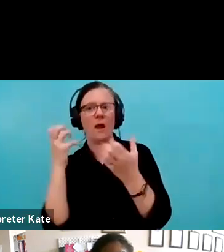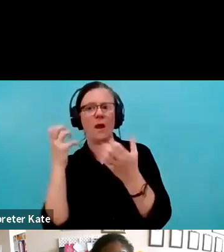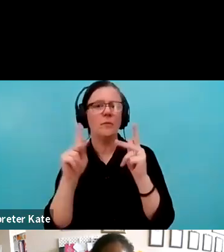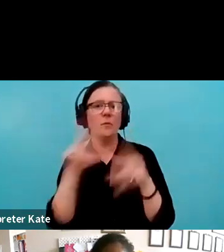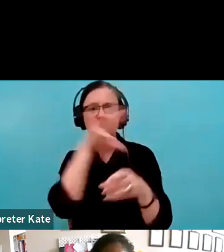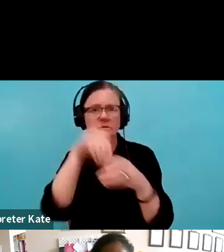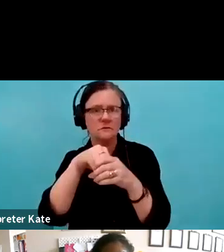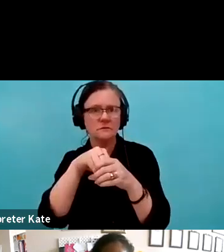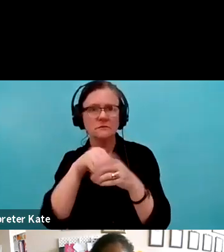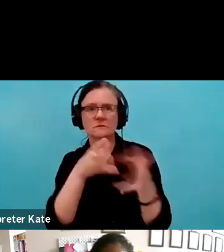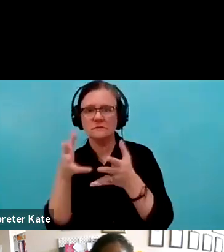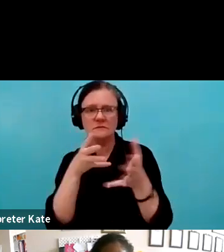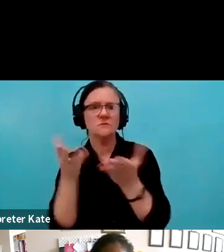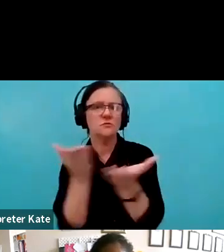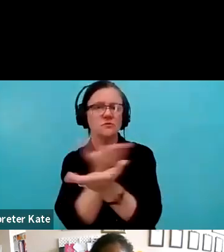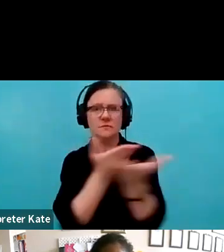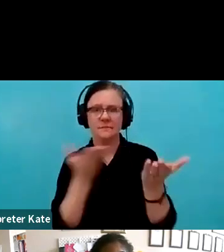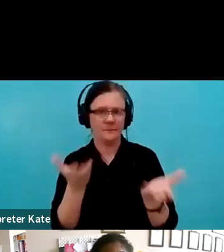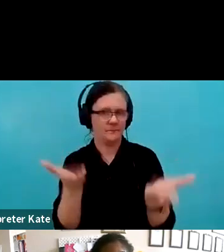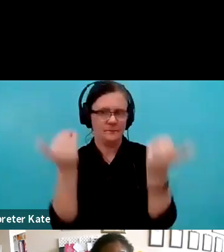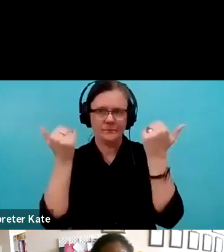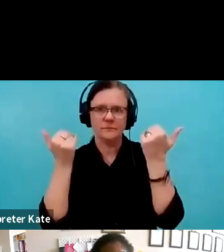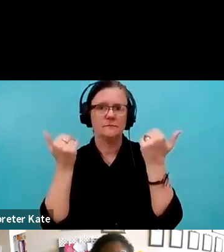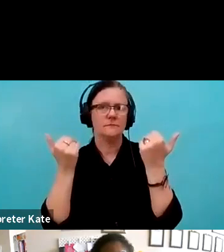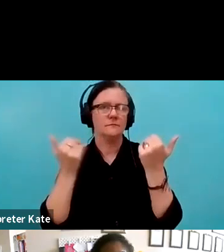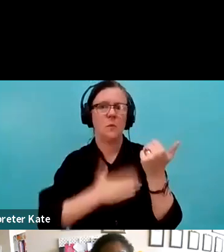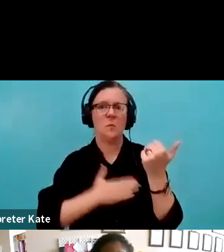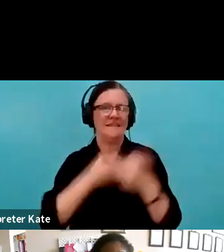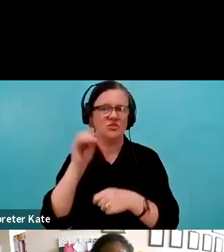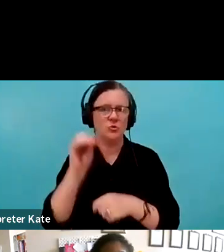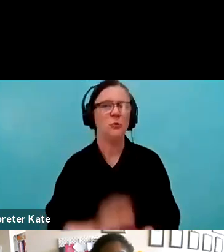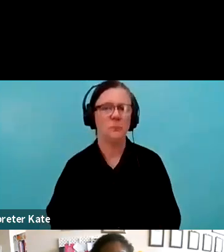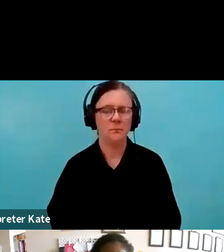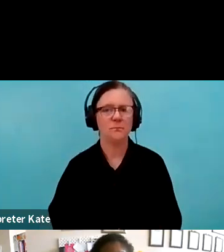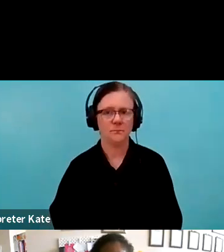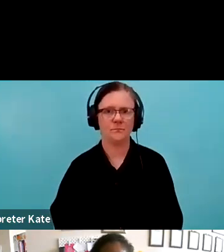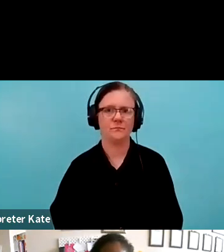roll call forever. So anyone who wants to start, please do.